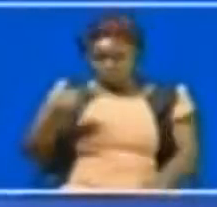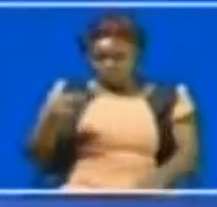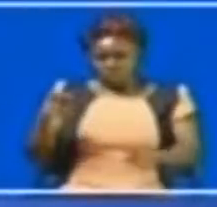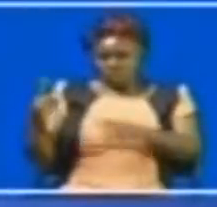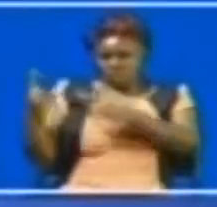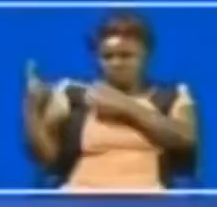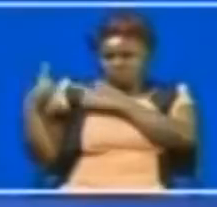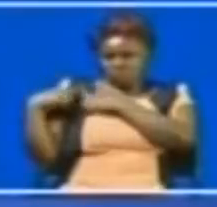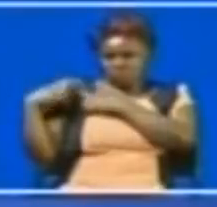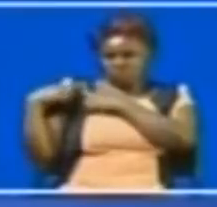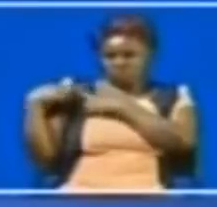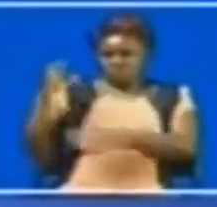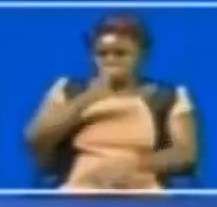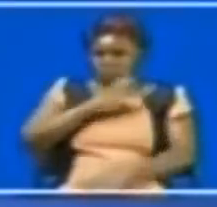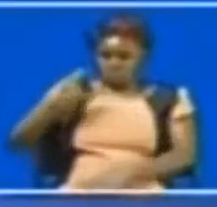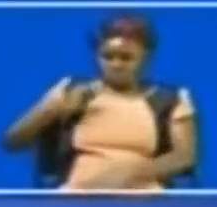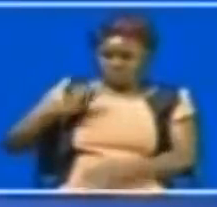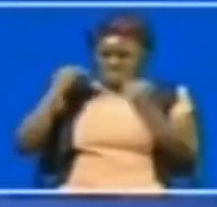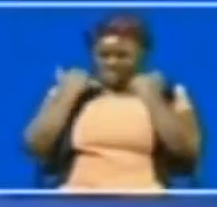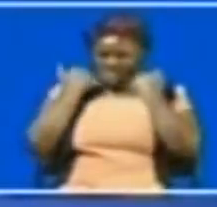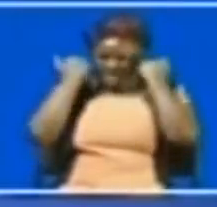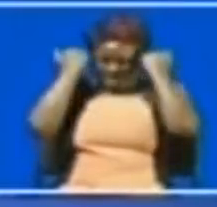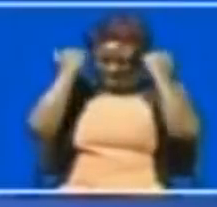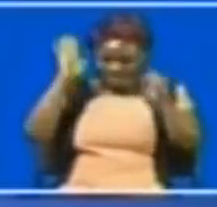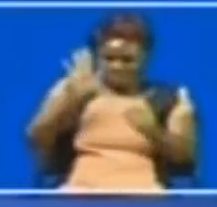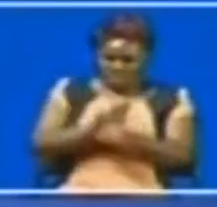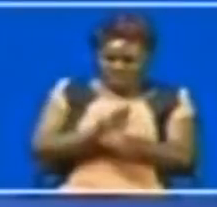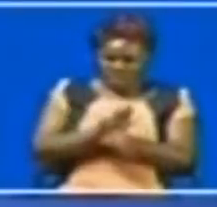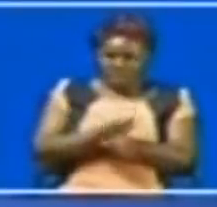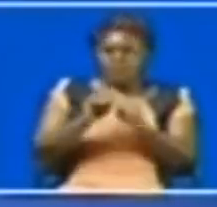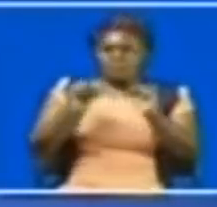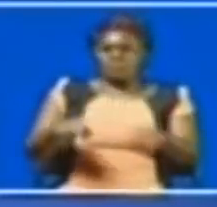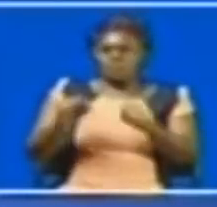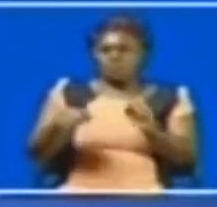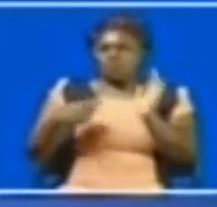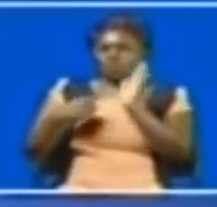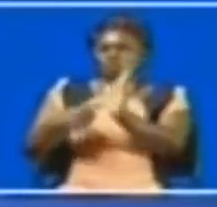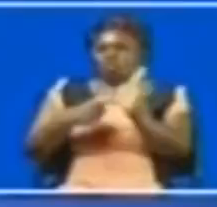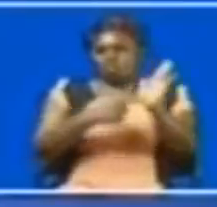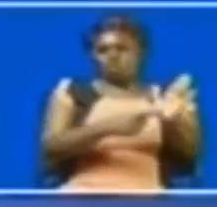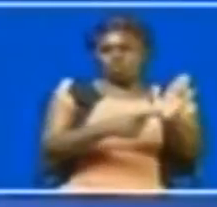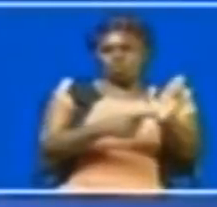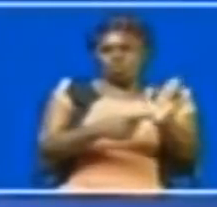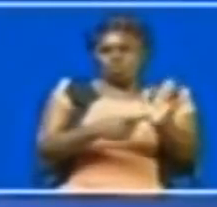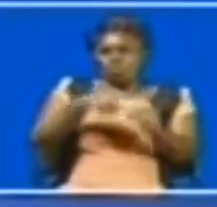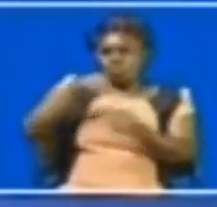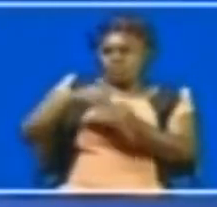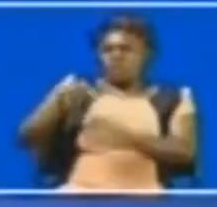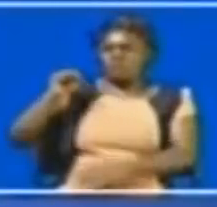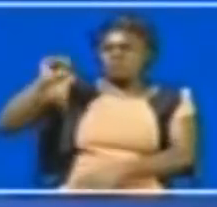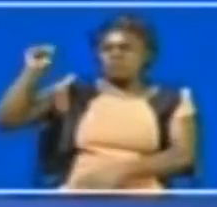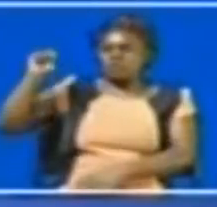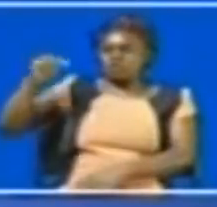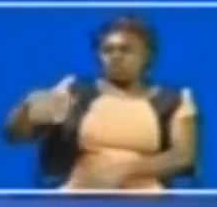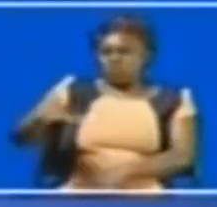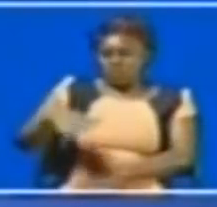Because of that responsibility, there's a lot of tension that is likely to emanate in the political sphere, being a